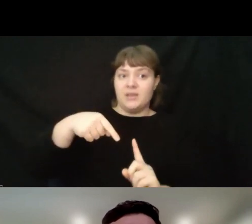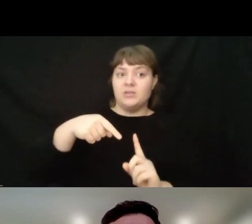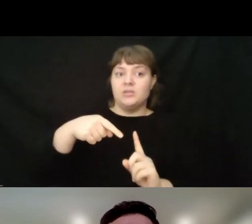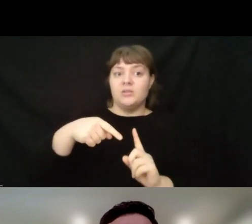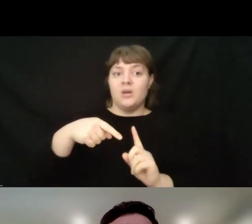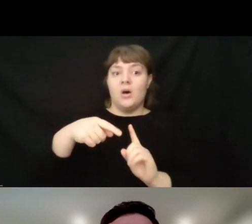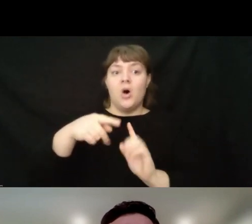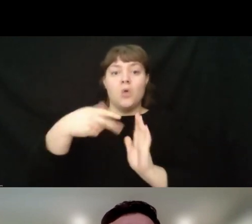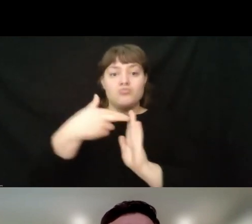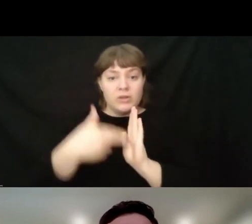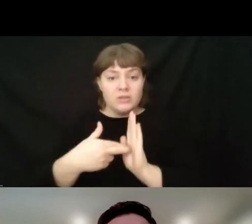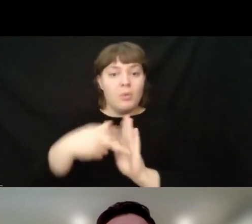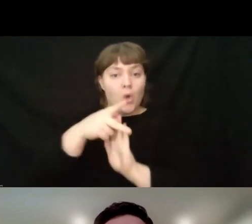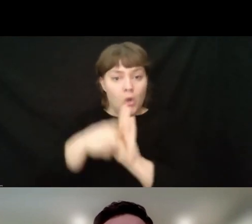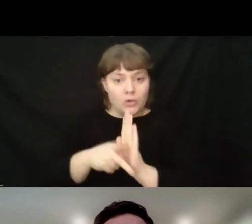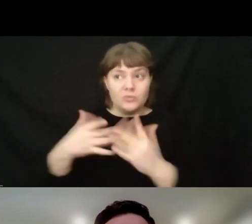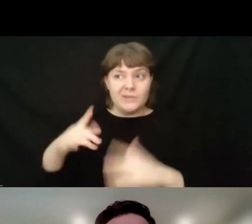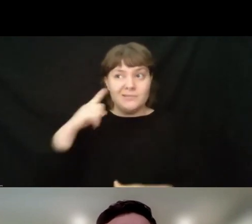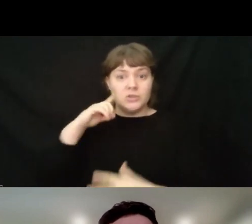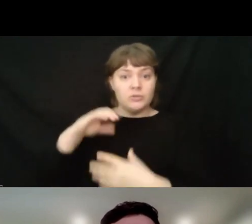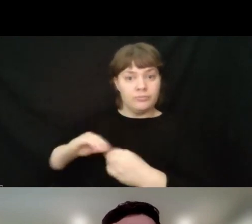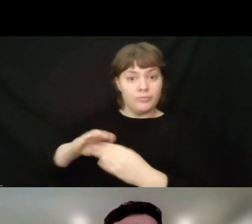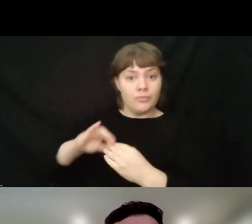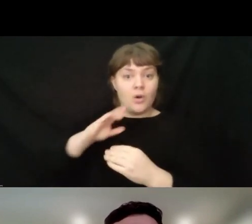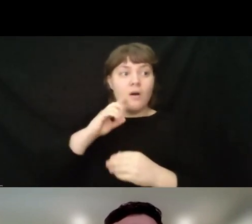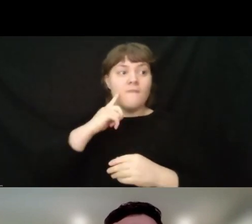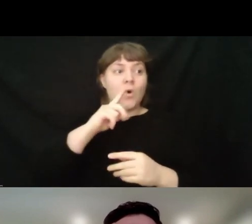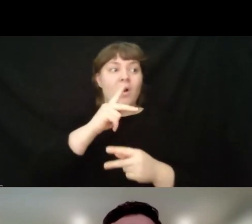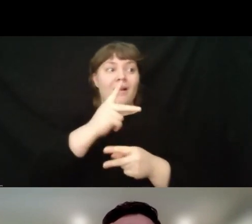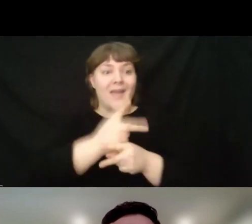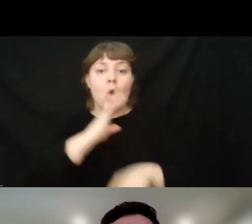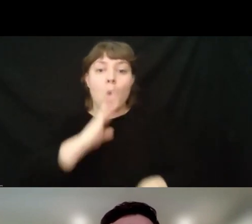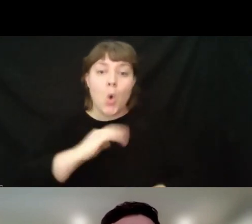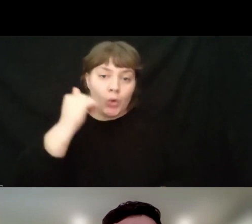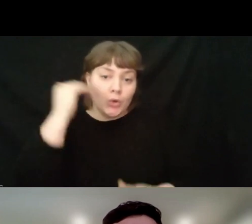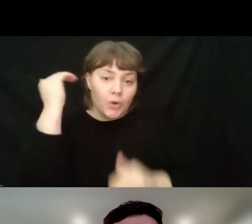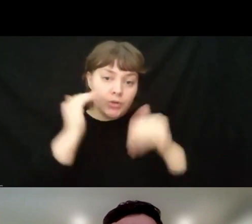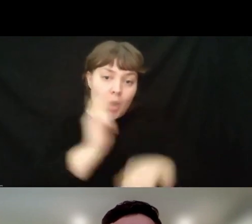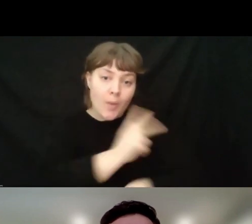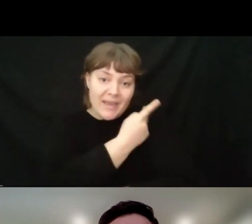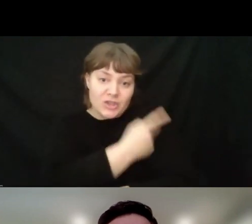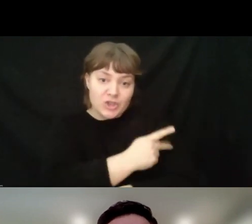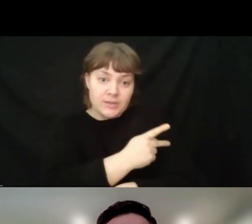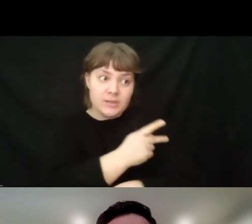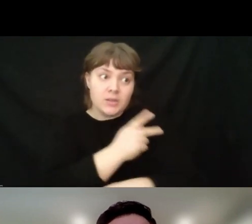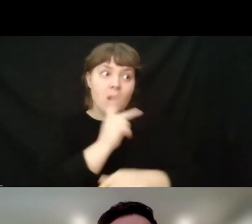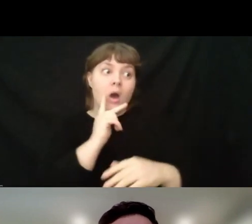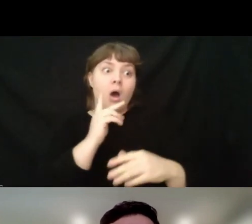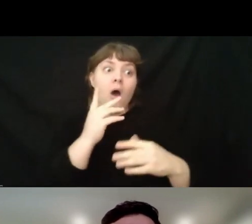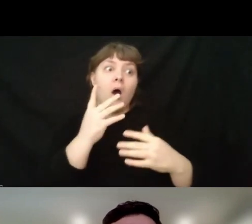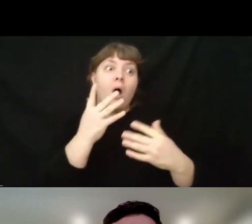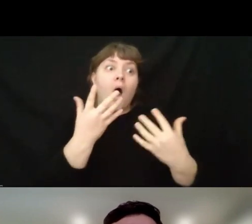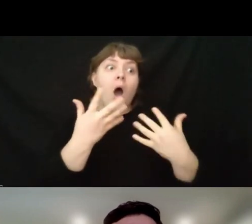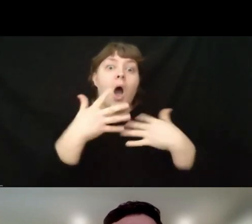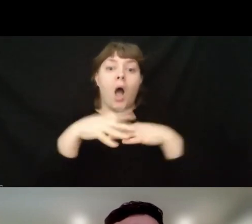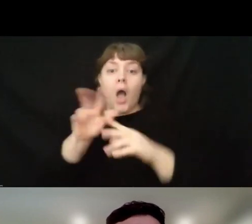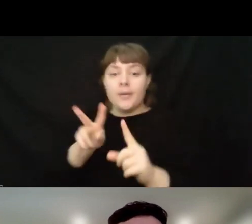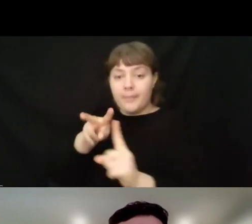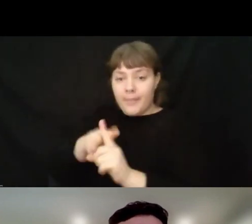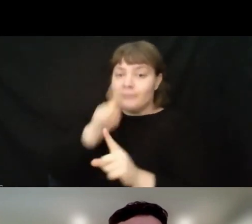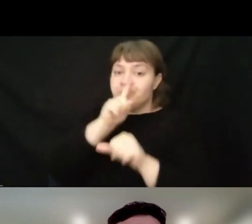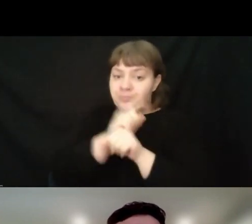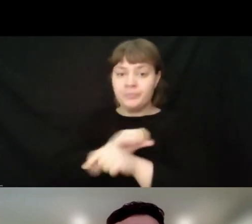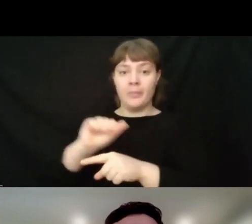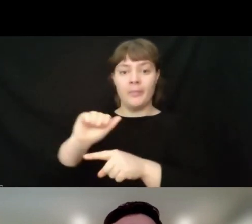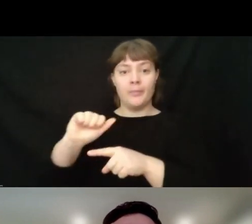about in terms of caring for patients, particularly older adult patients with cancer, into practice and being able